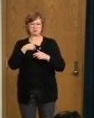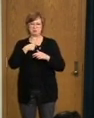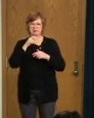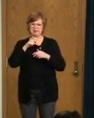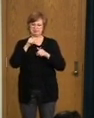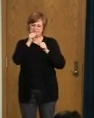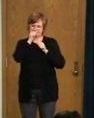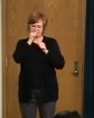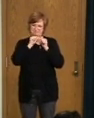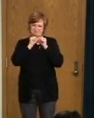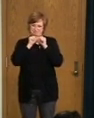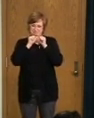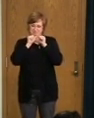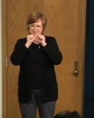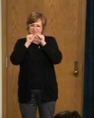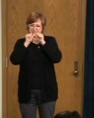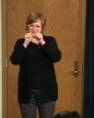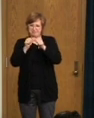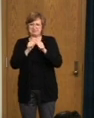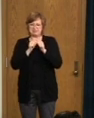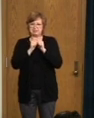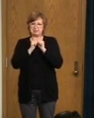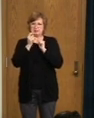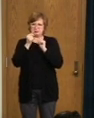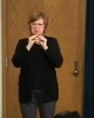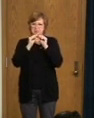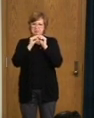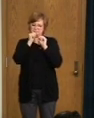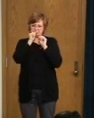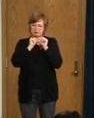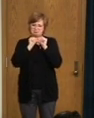miles to travel, and we need to see this through together.